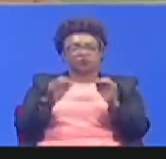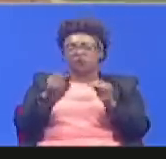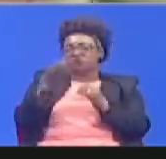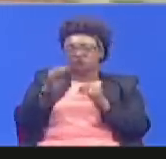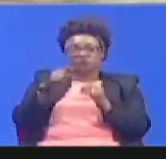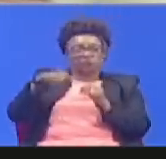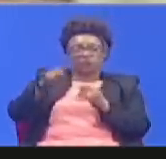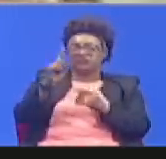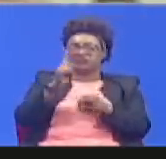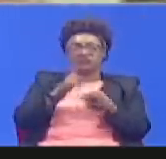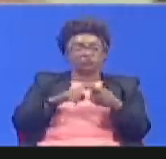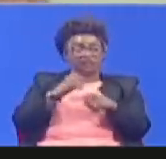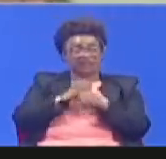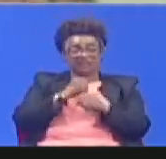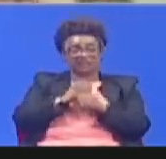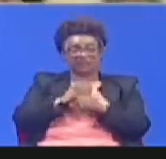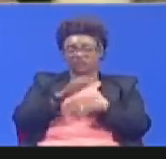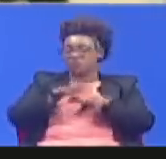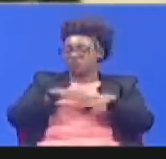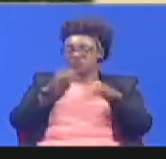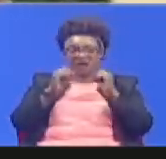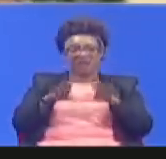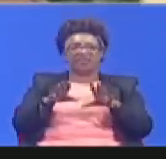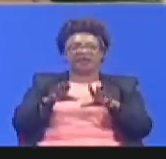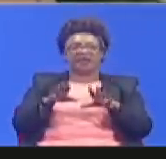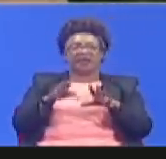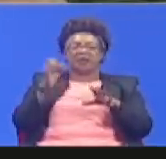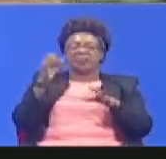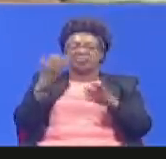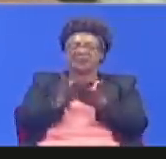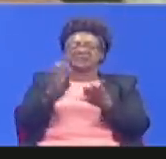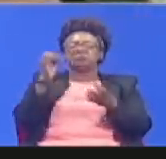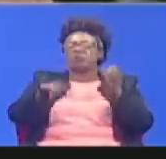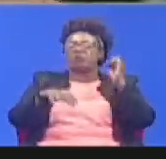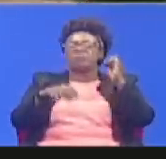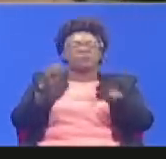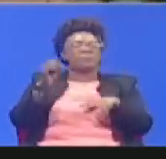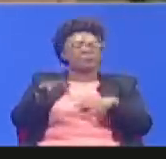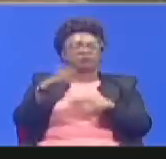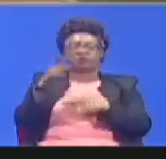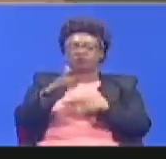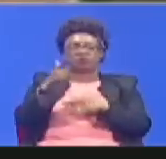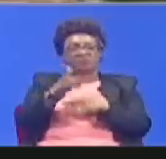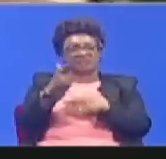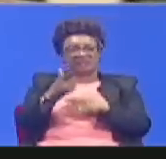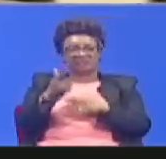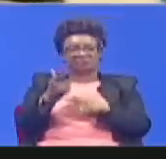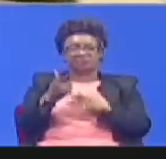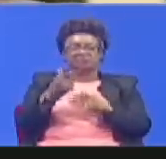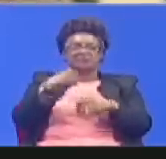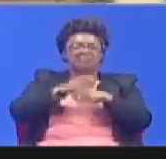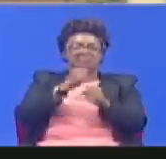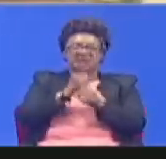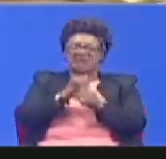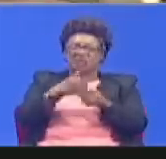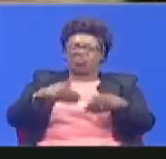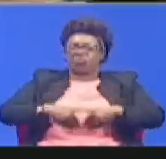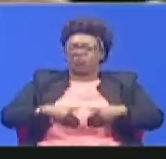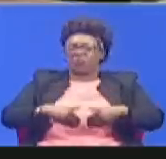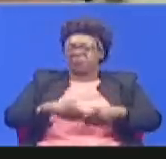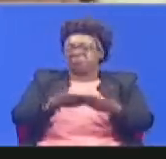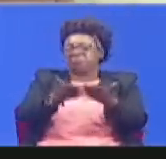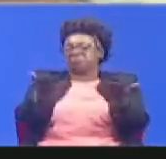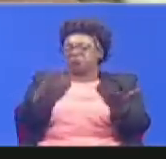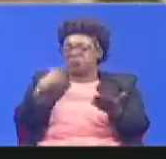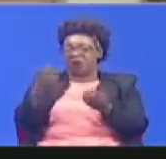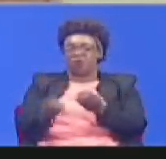doing is really bad. Na vitu zenye anapost kwa social media, they're even bad. Ni vitu zinafanywa na vijana wadogo who are growing up.